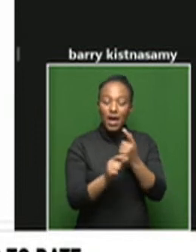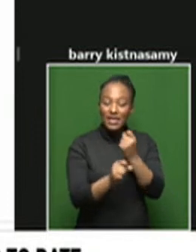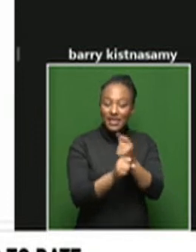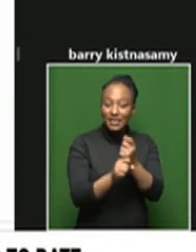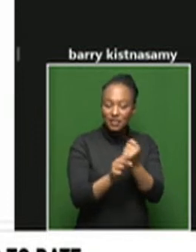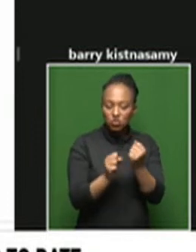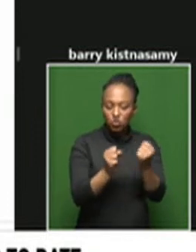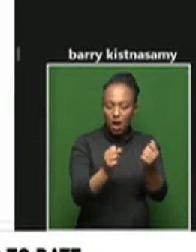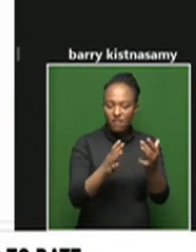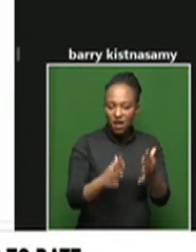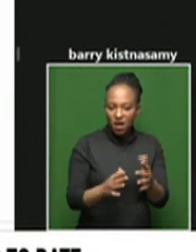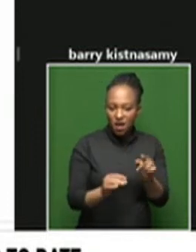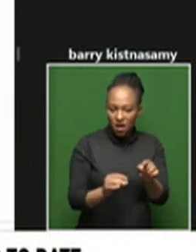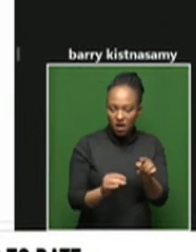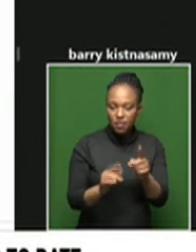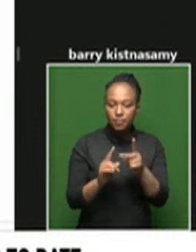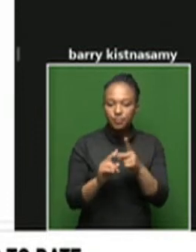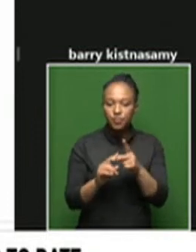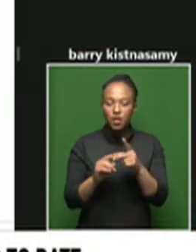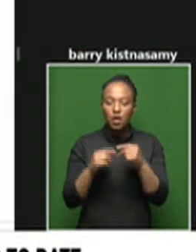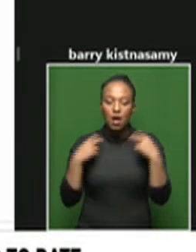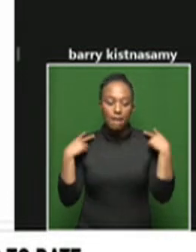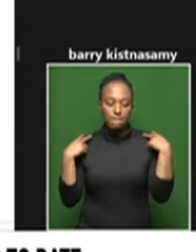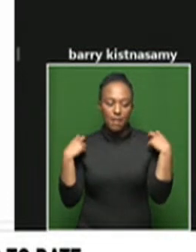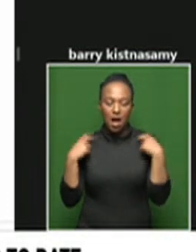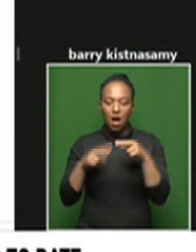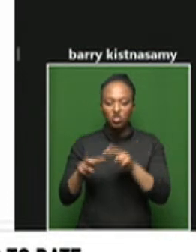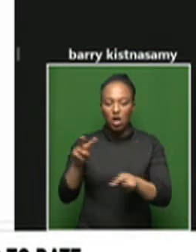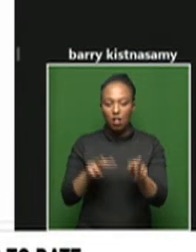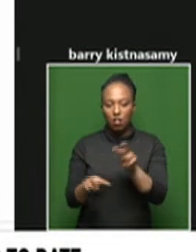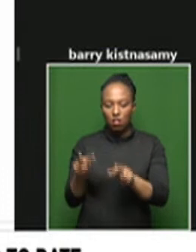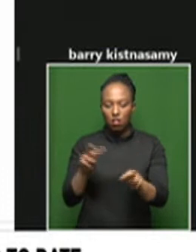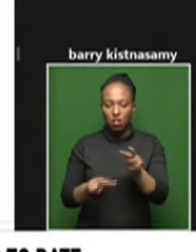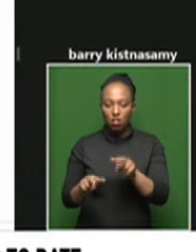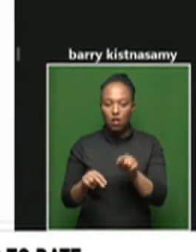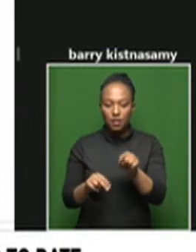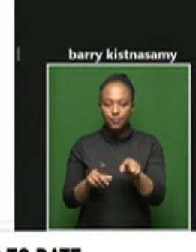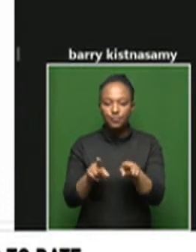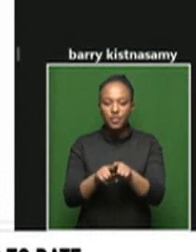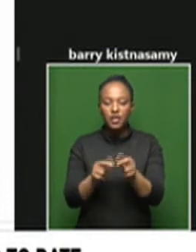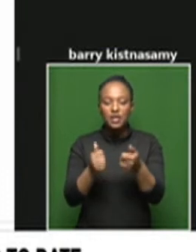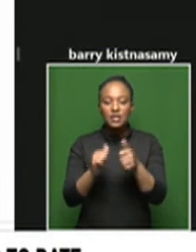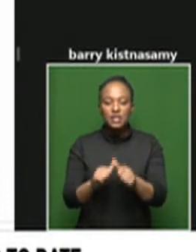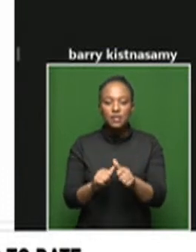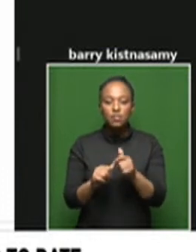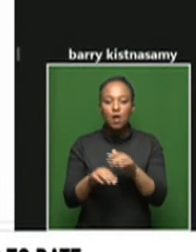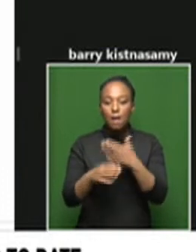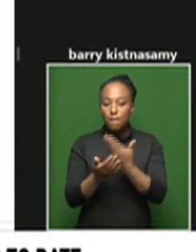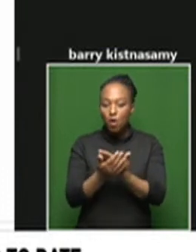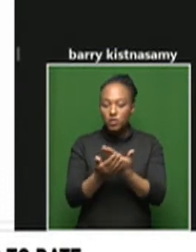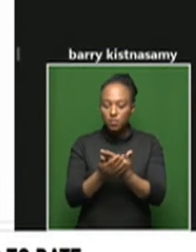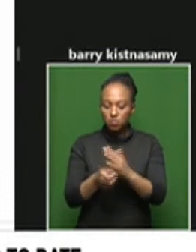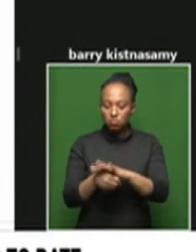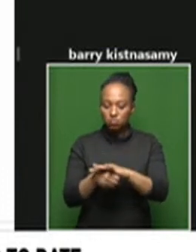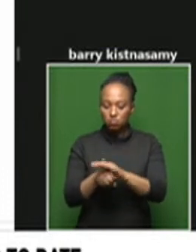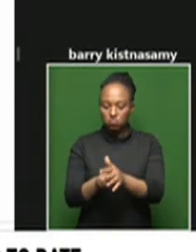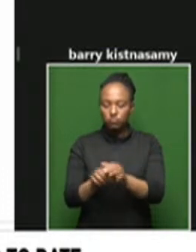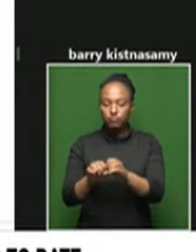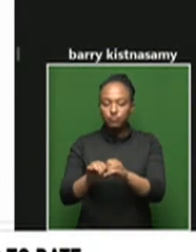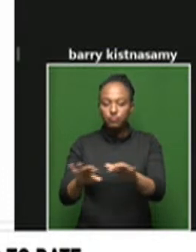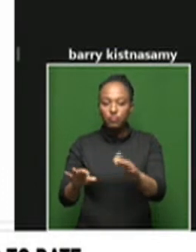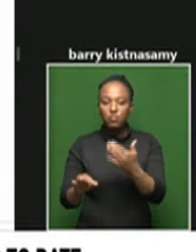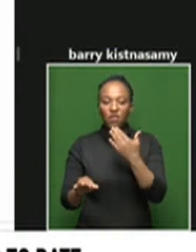drivers, the marshals at a taxi point, the conductors, et cetera, as well as possible transmission risk to